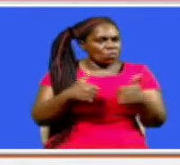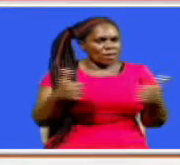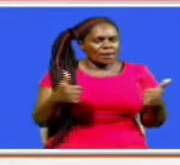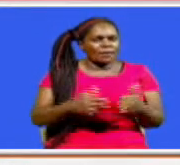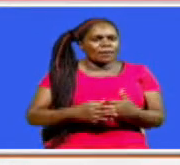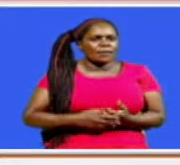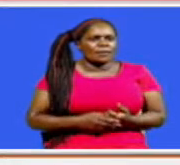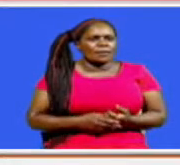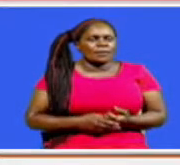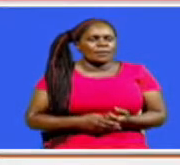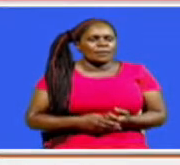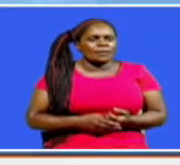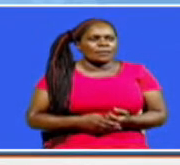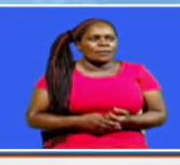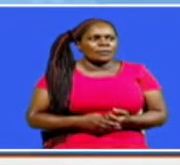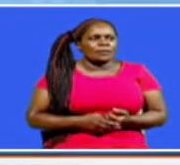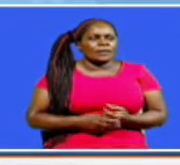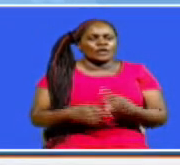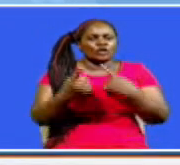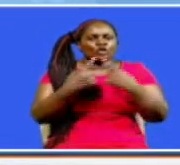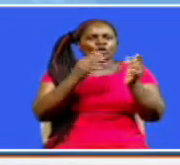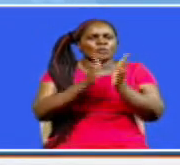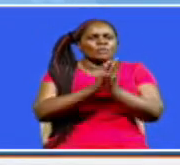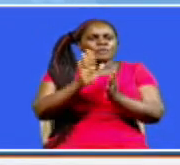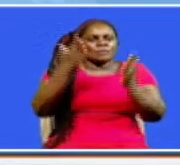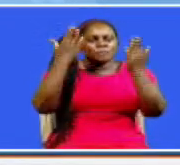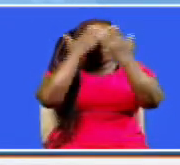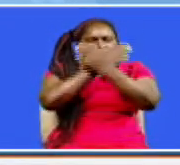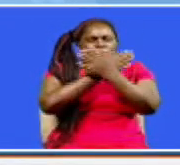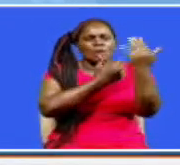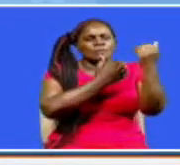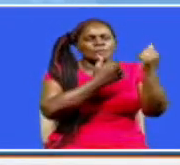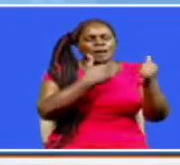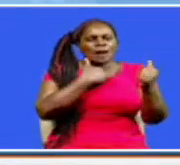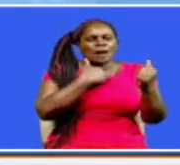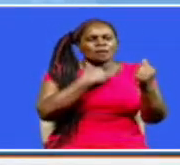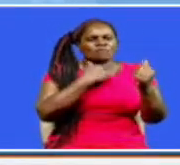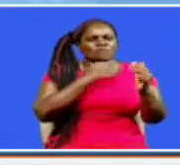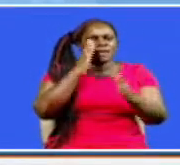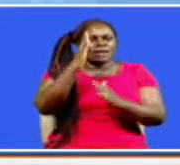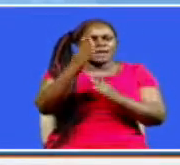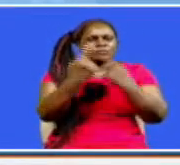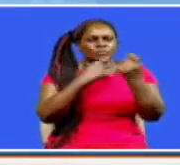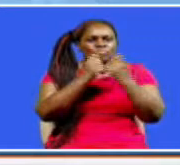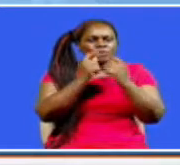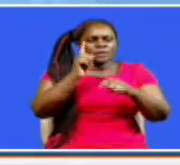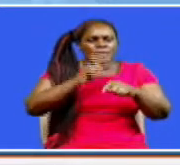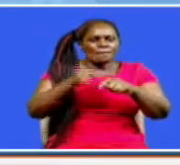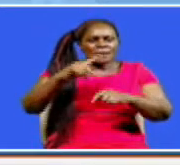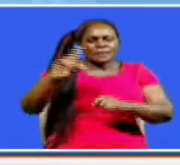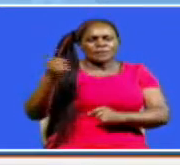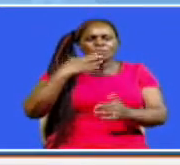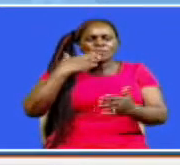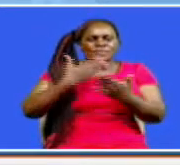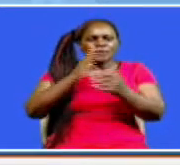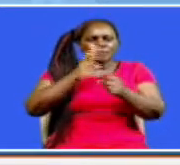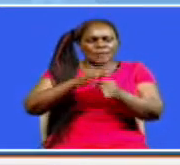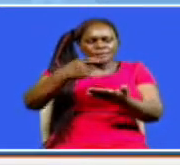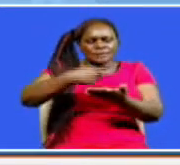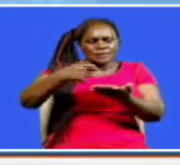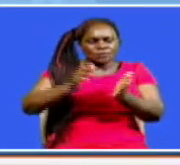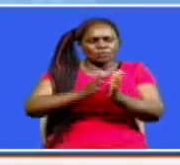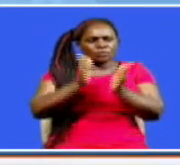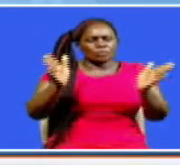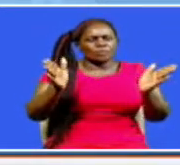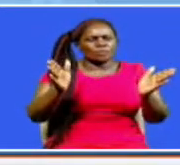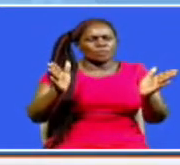arrears. Okay. Great speaking to you tonight. Looking forward to having a one-on-one with you once you're back in Nairobi. Thank you so much, Secretary General